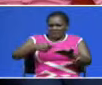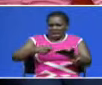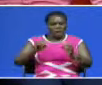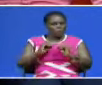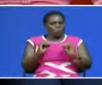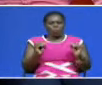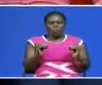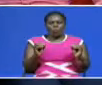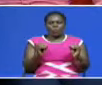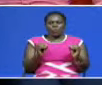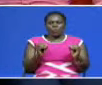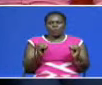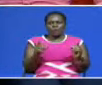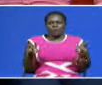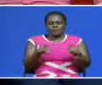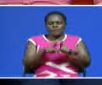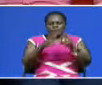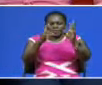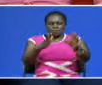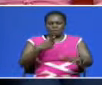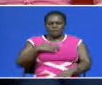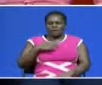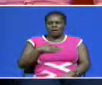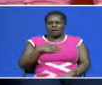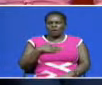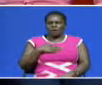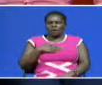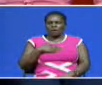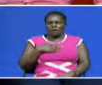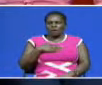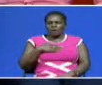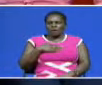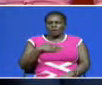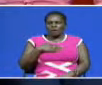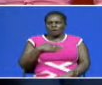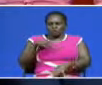Sonko's ouster bid. And as Emmanuel Tor reports, the flashy governor's ship appears to be